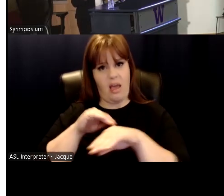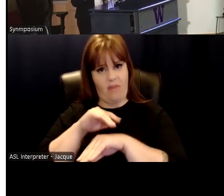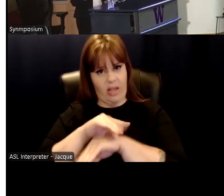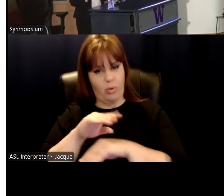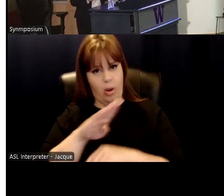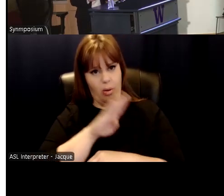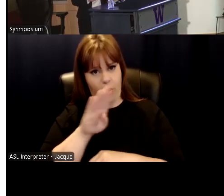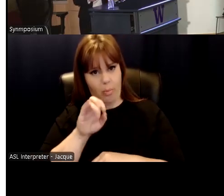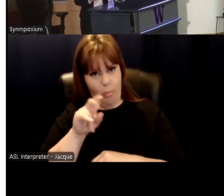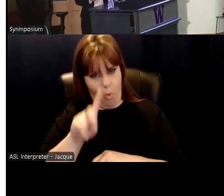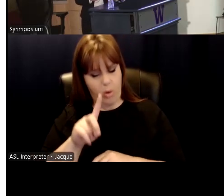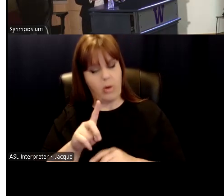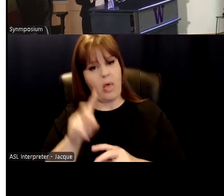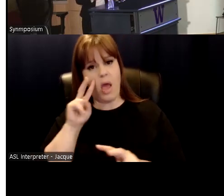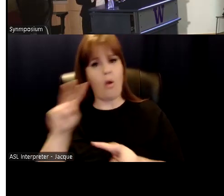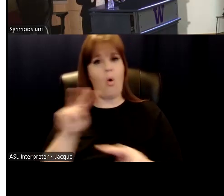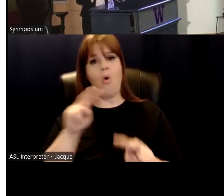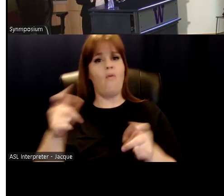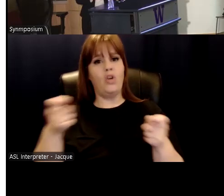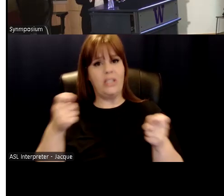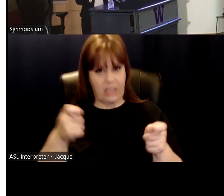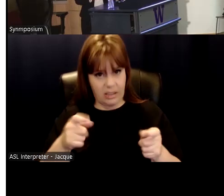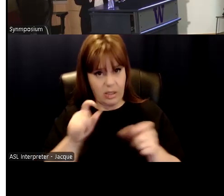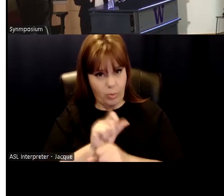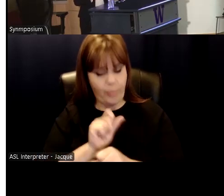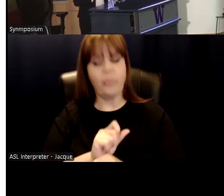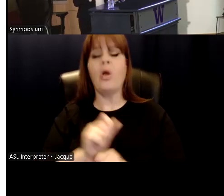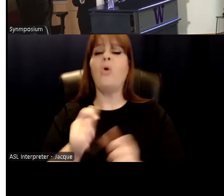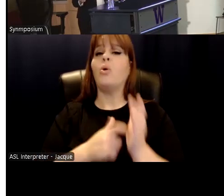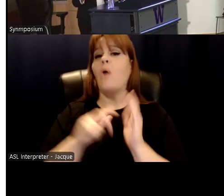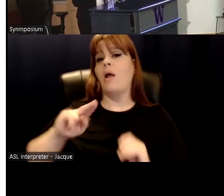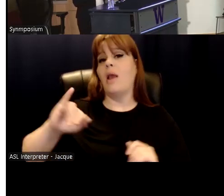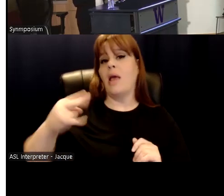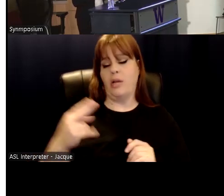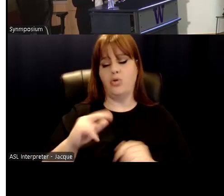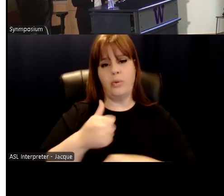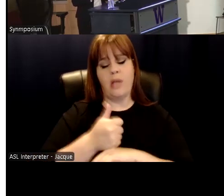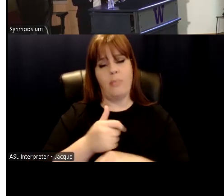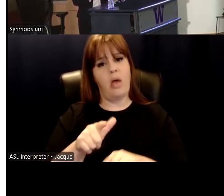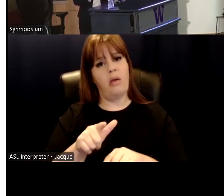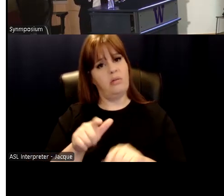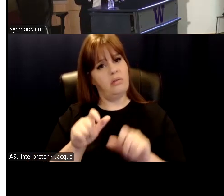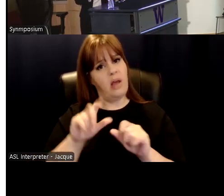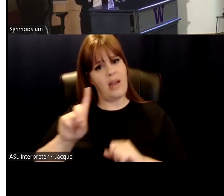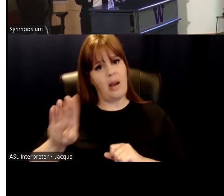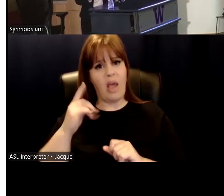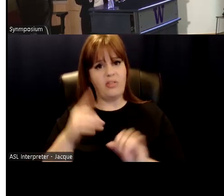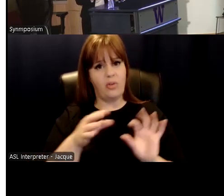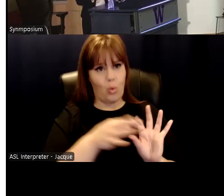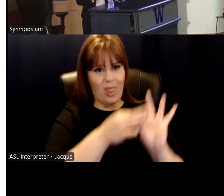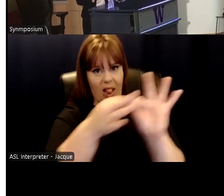and quarterbacks this research. Require NIH to establish a long COVID database for that linkage of studies